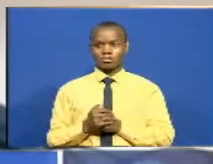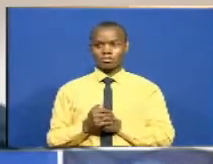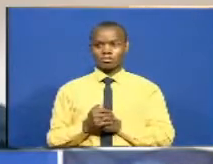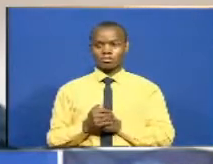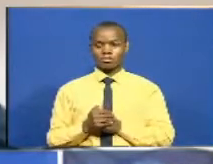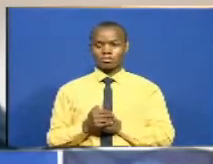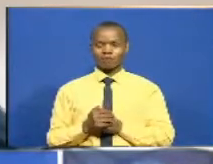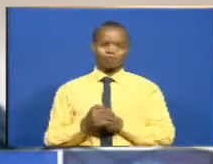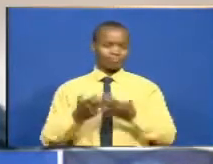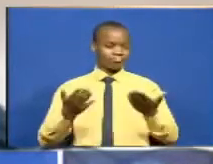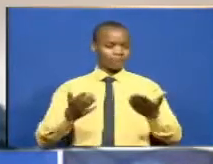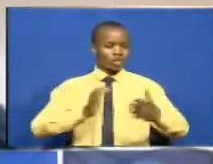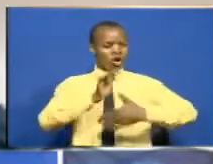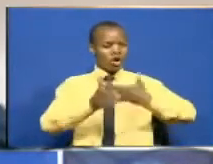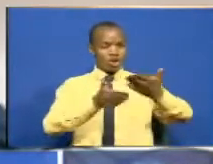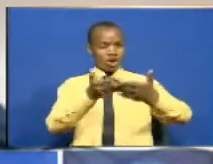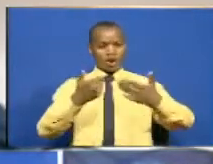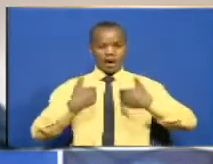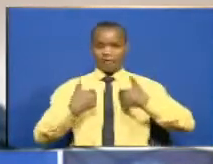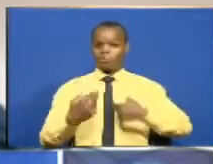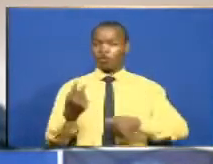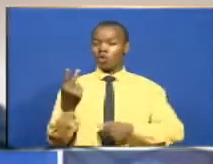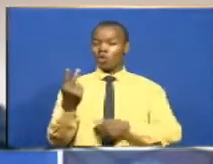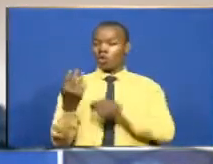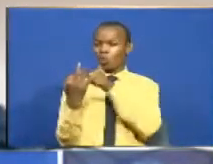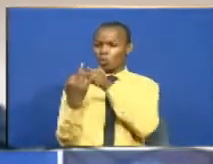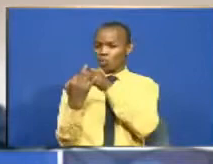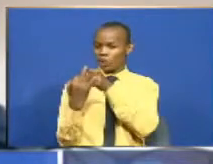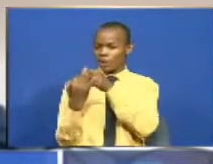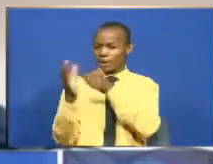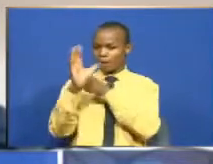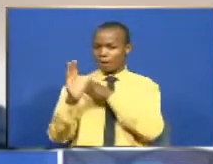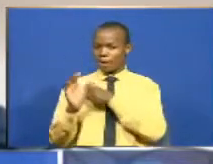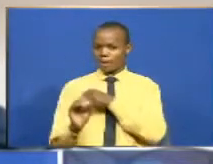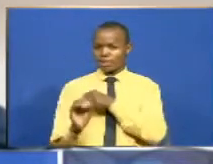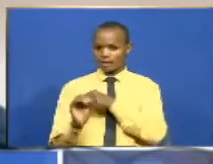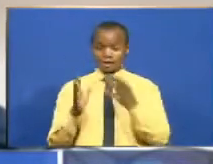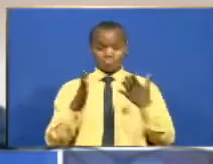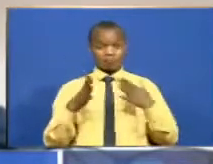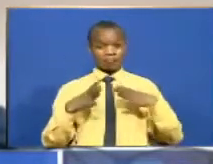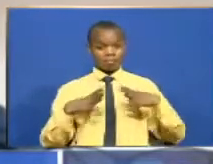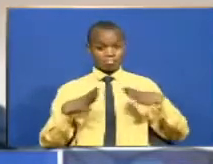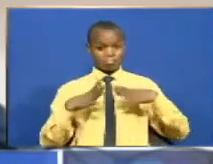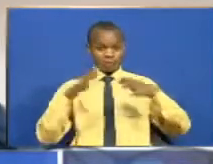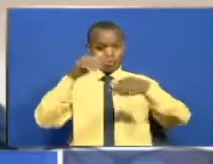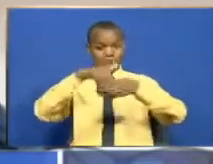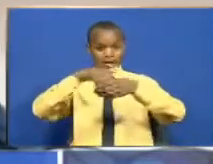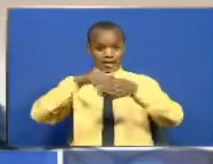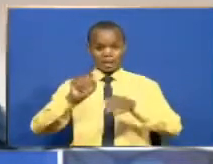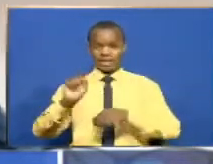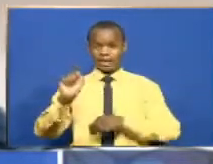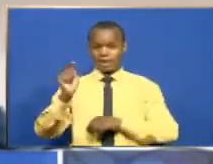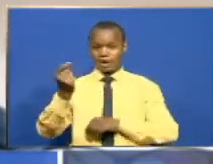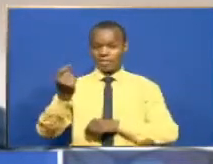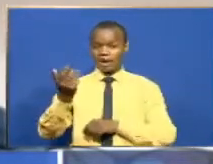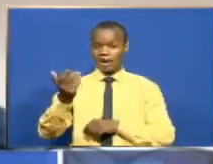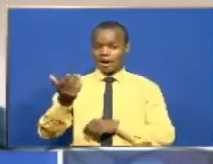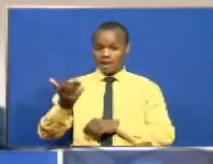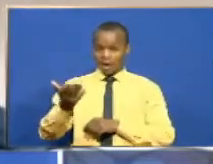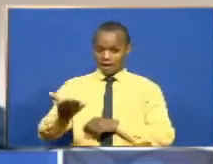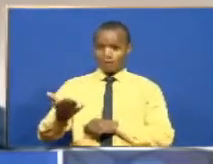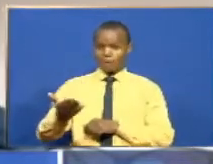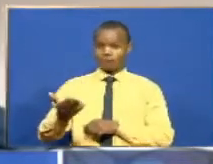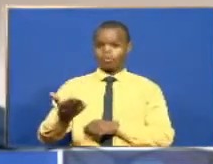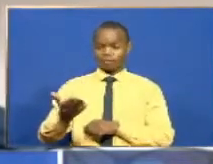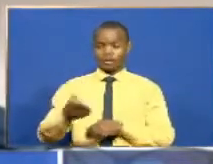we can have about 28% of habitants in Kenya who are suffering